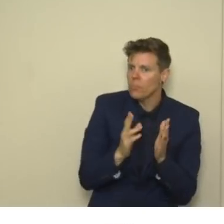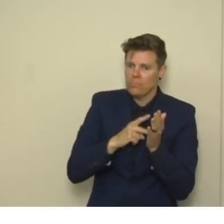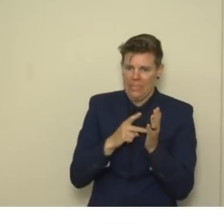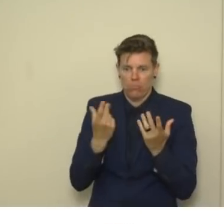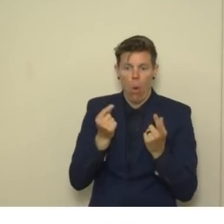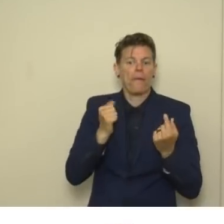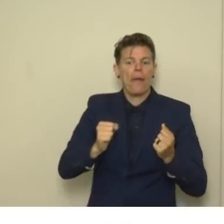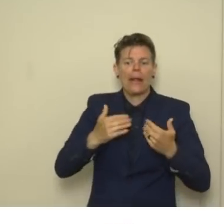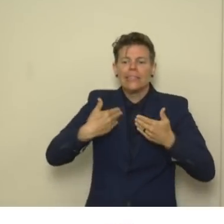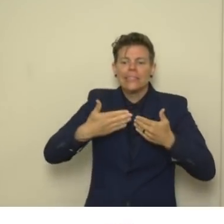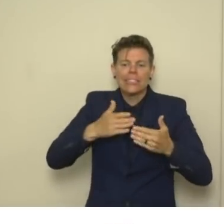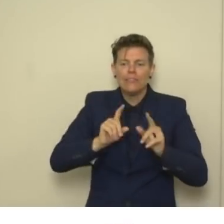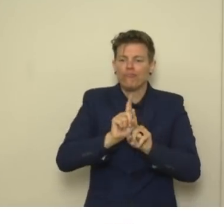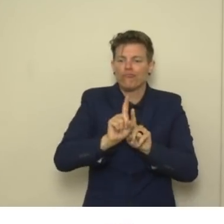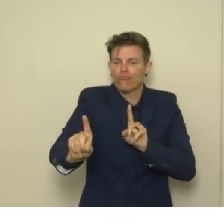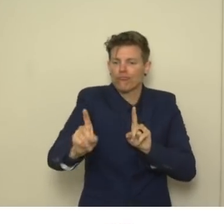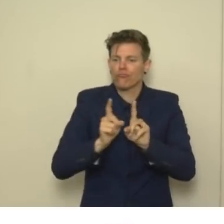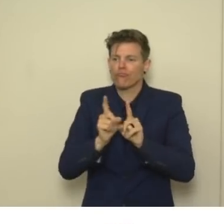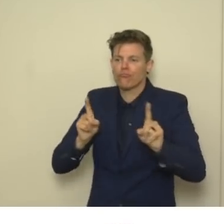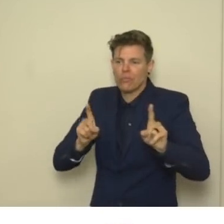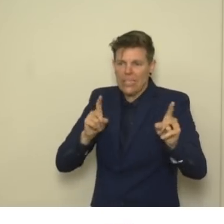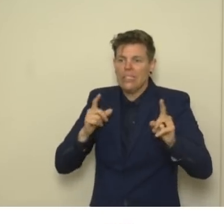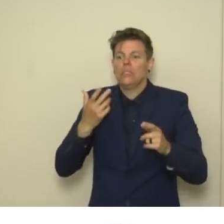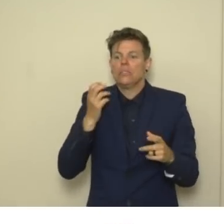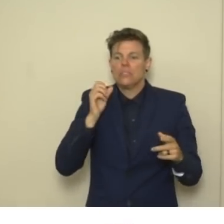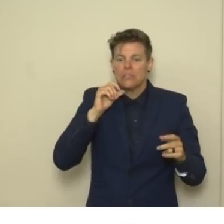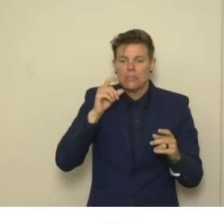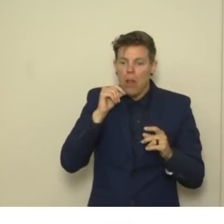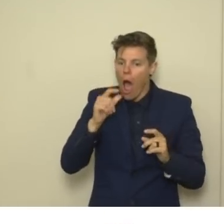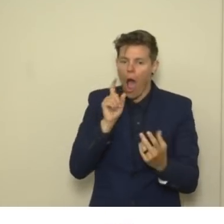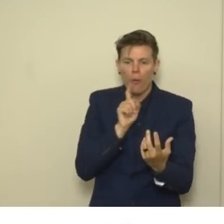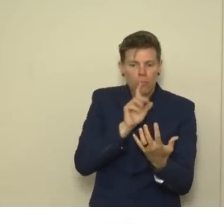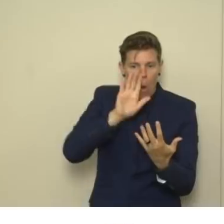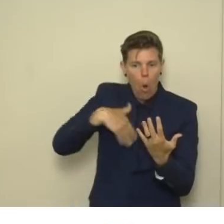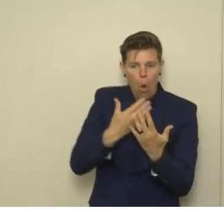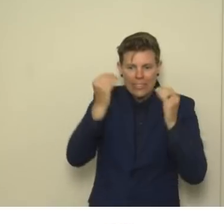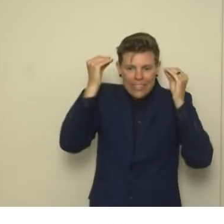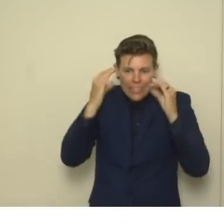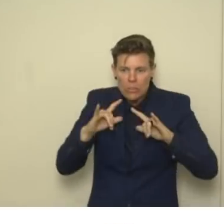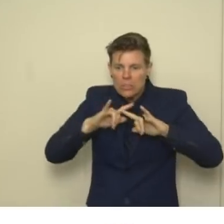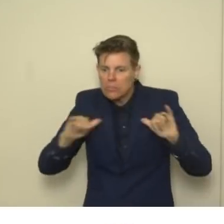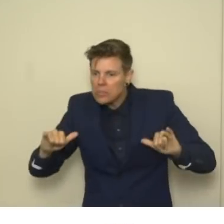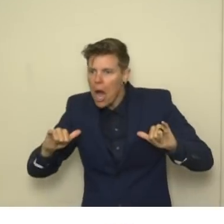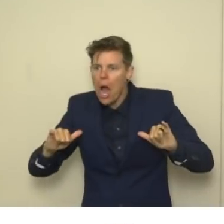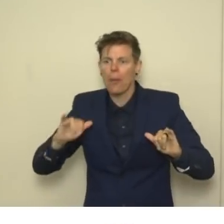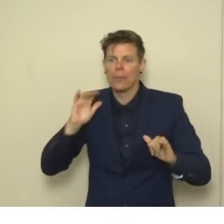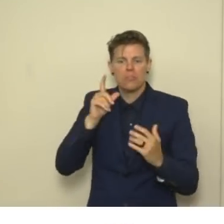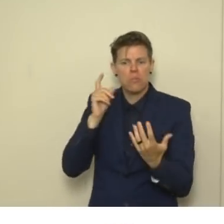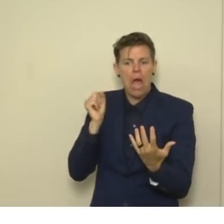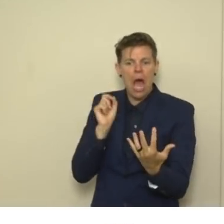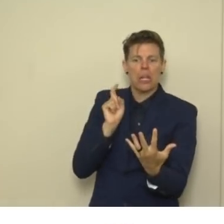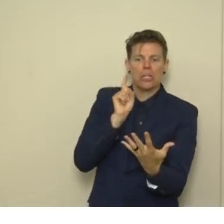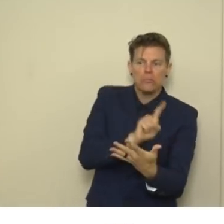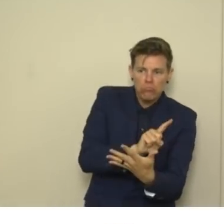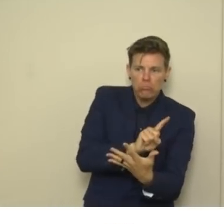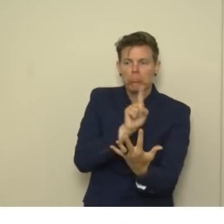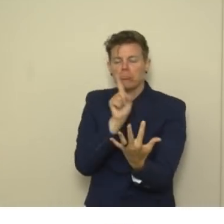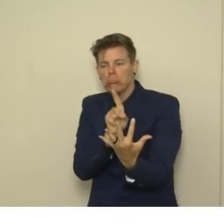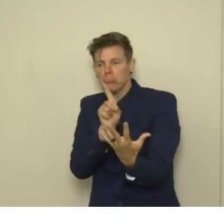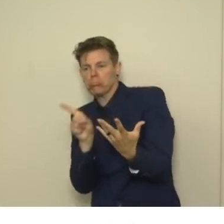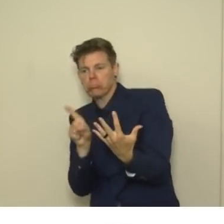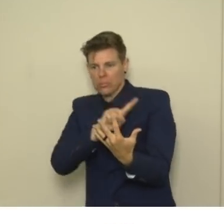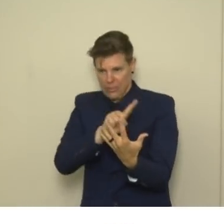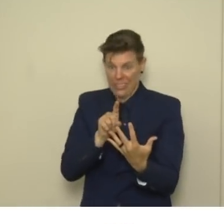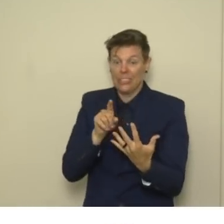back all the educators at once. We focus on the hardest hit and the most difficult to adequately